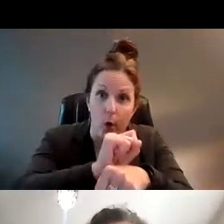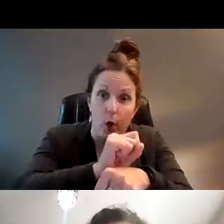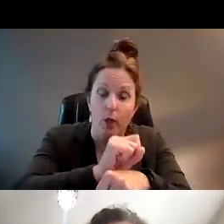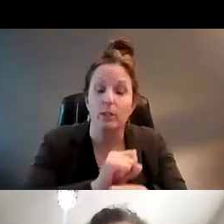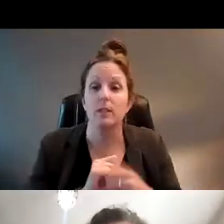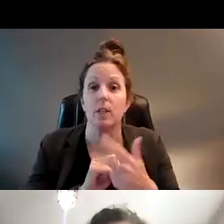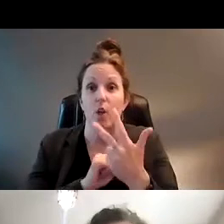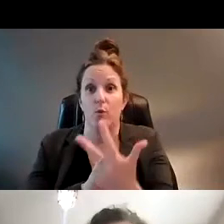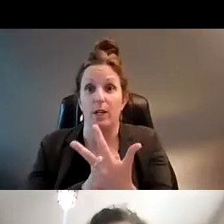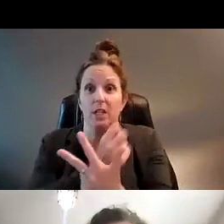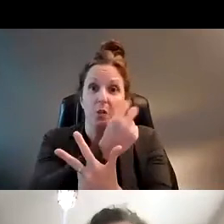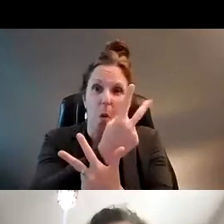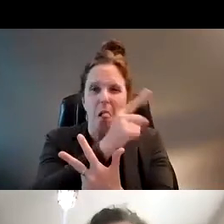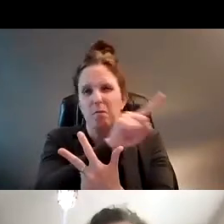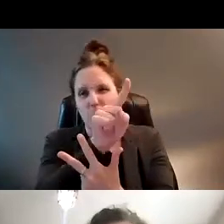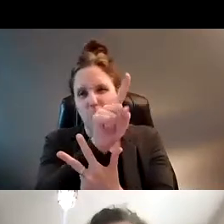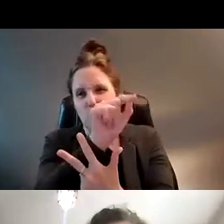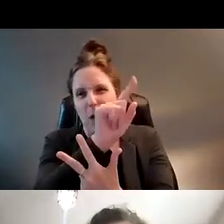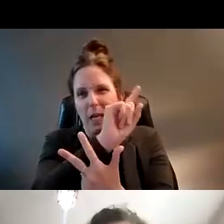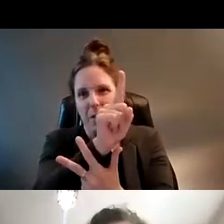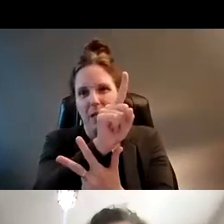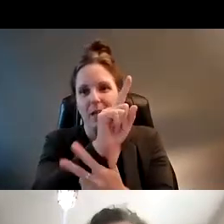long videos.